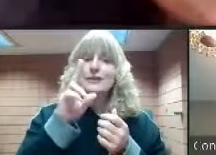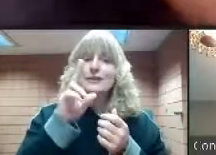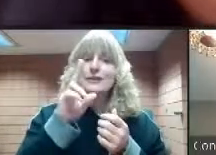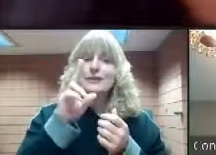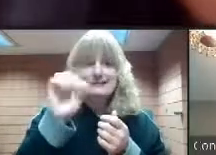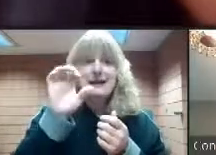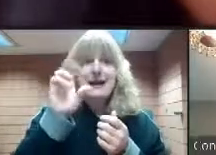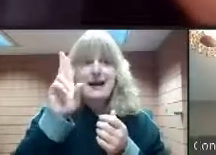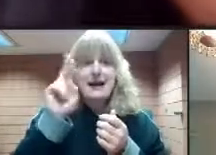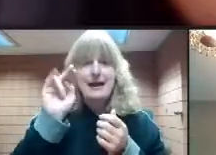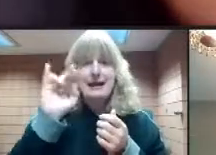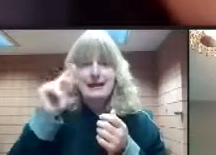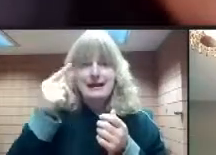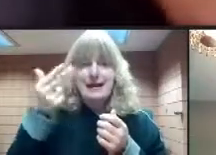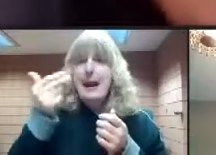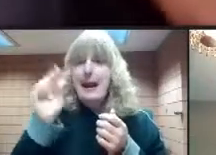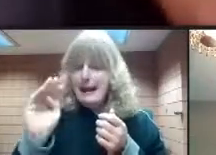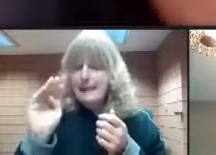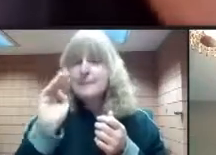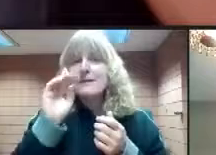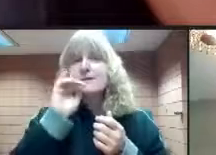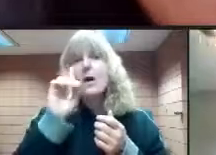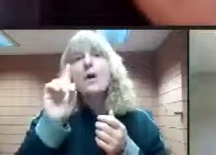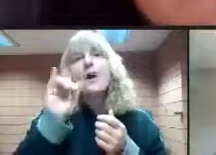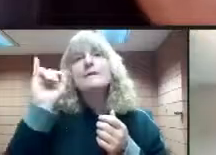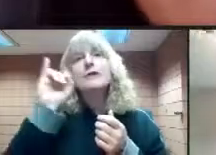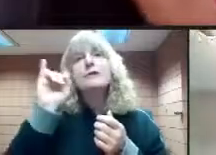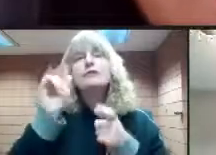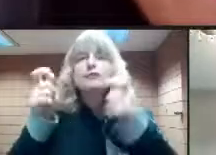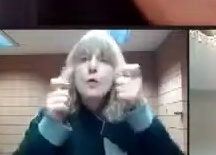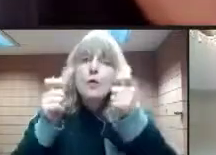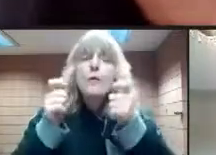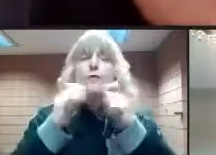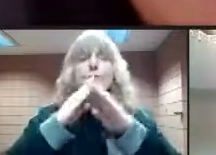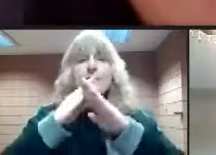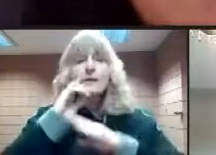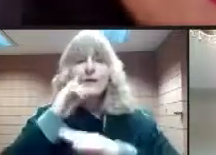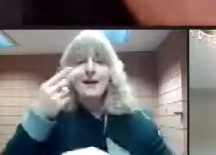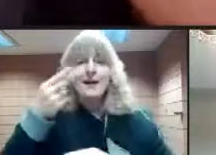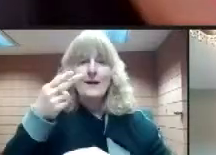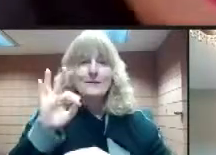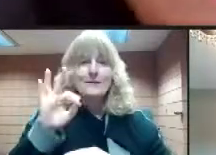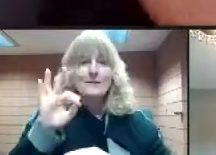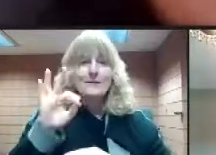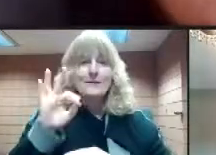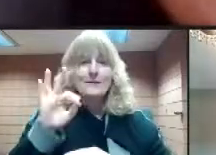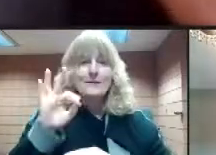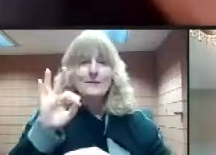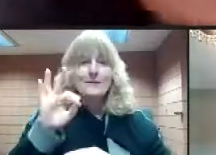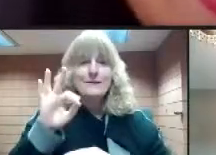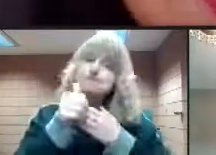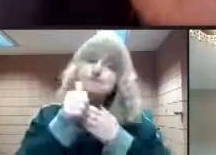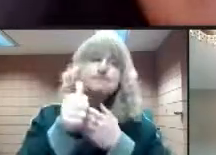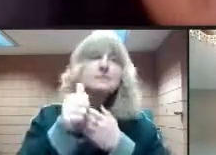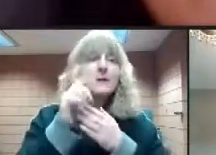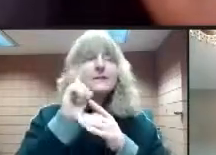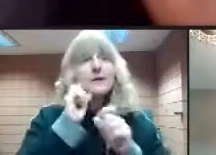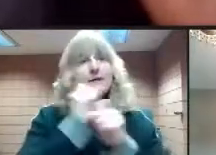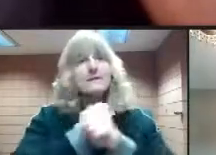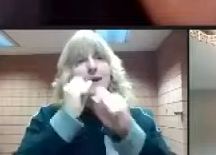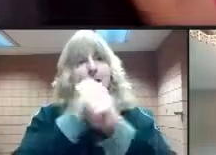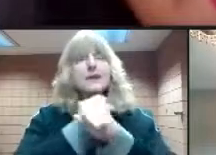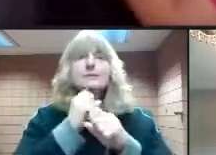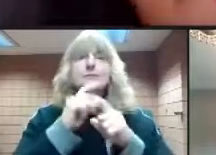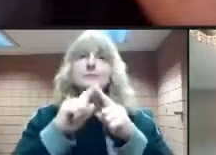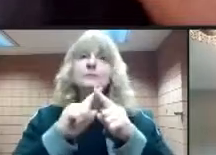Medical Director for Infection Control and Prevention for the Henry Ford System. He's been at the forefront of the fight against COVID and continues to lead efforts